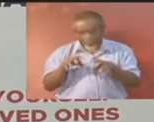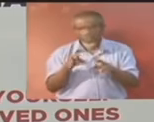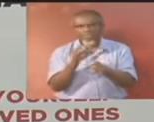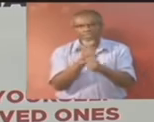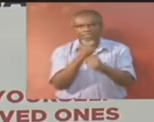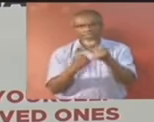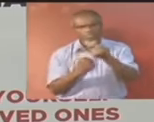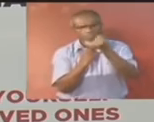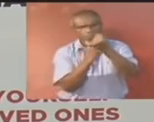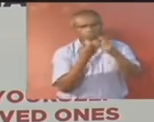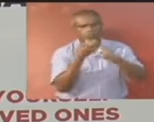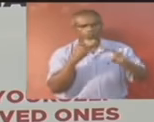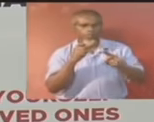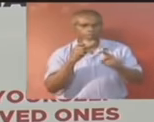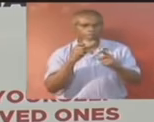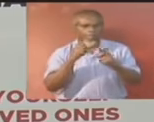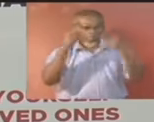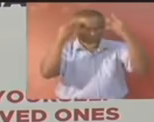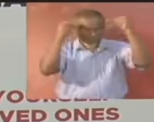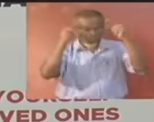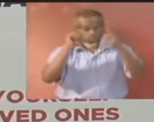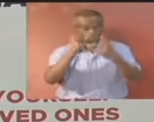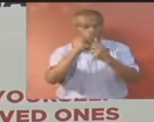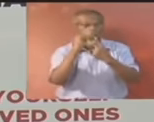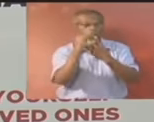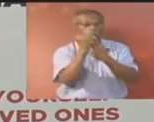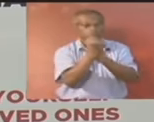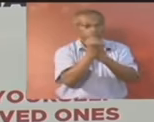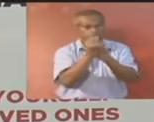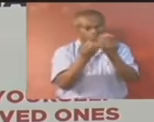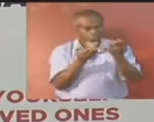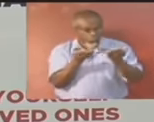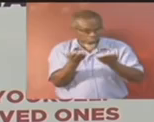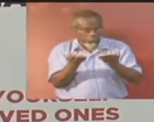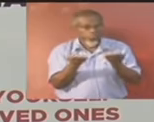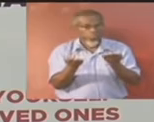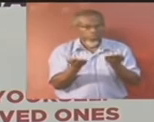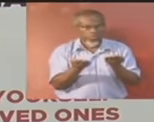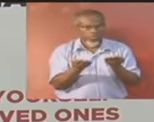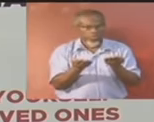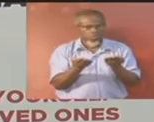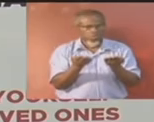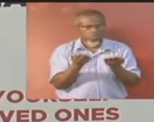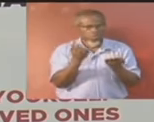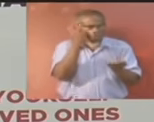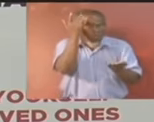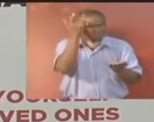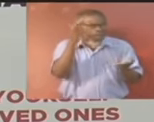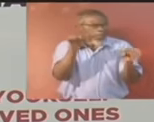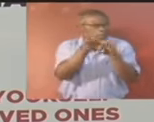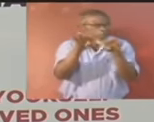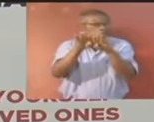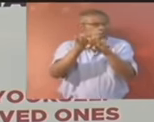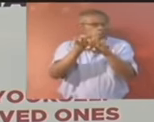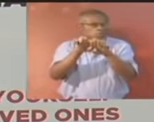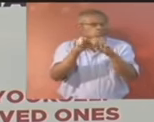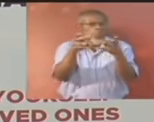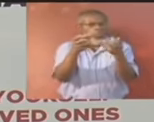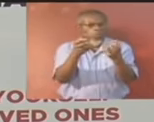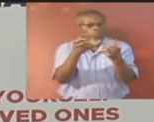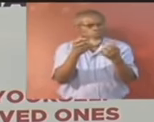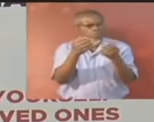to once again avoid congregation, avoid commingling, and avoid the mixing of personnel. And